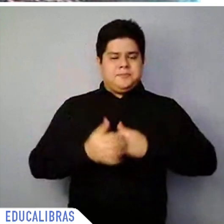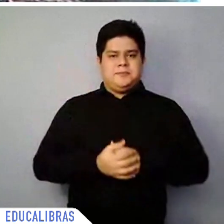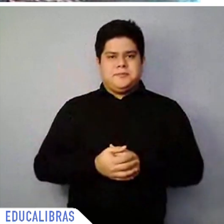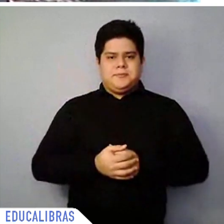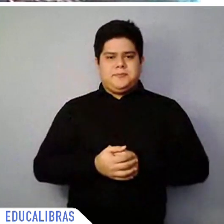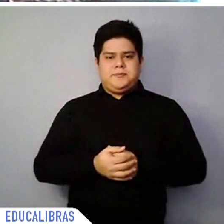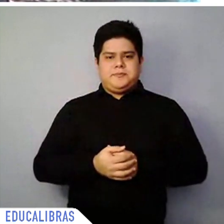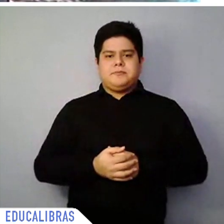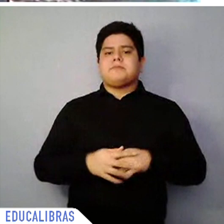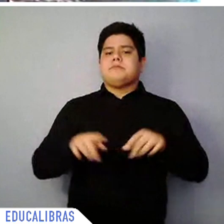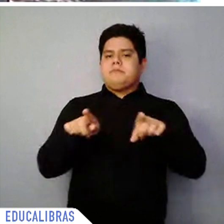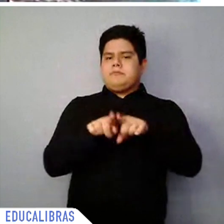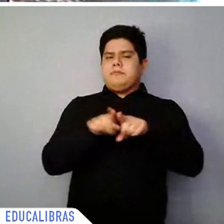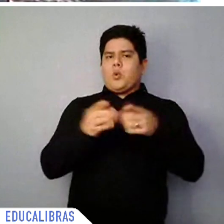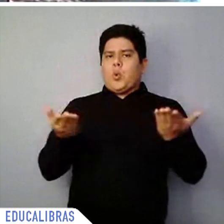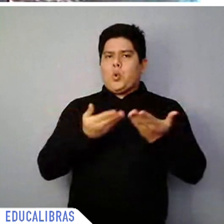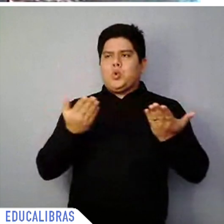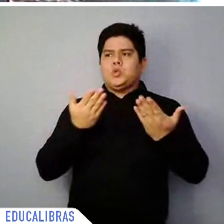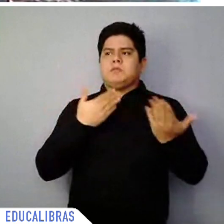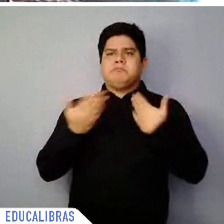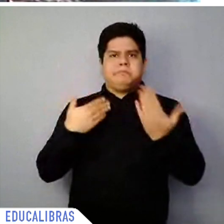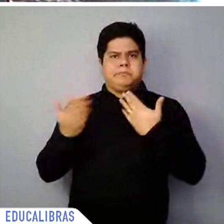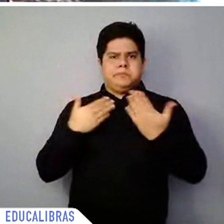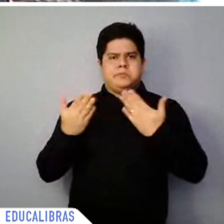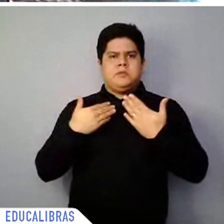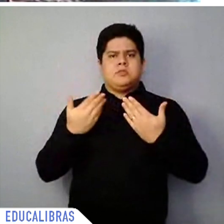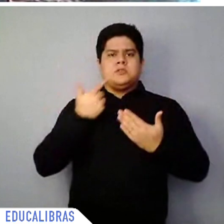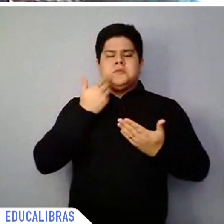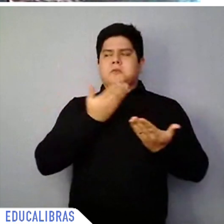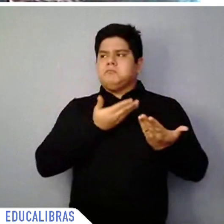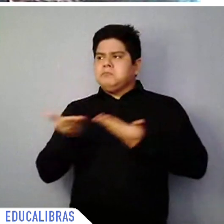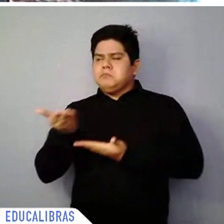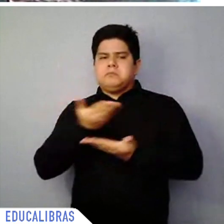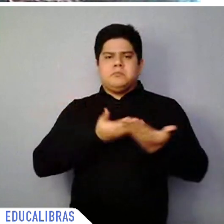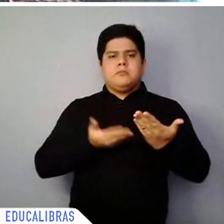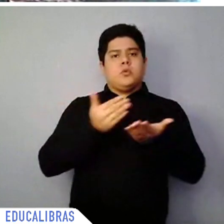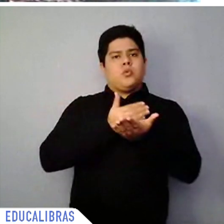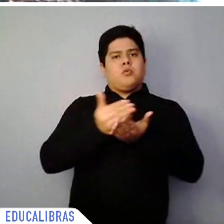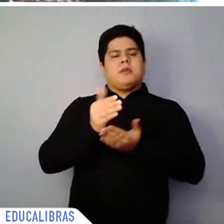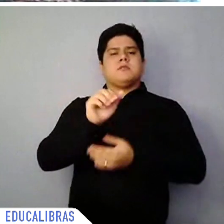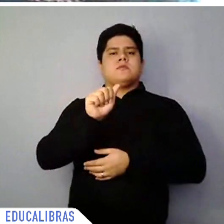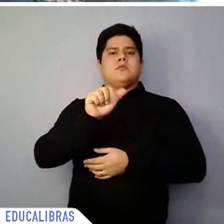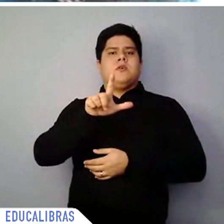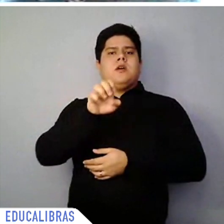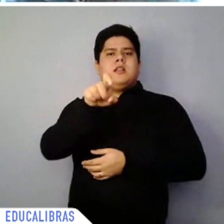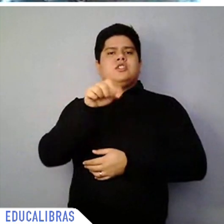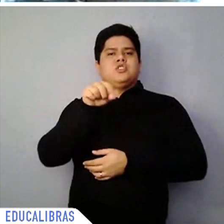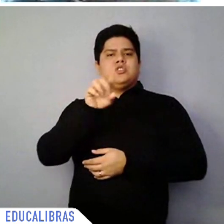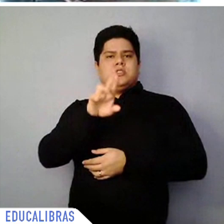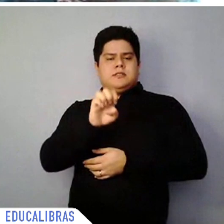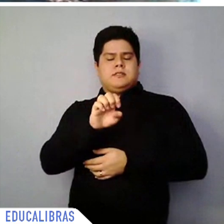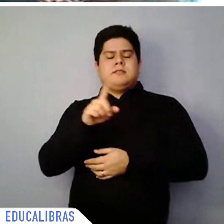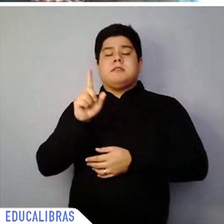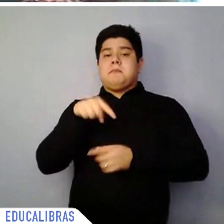I am here to mediate this debate, and I'm going to introduce you our guests.